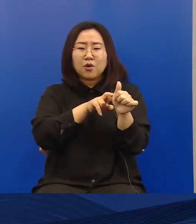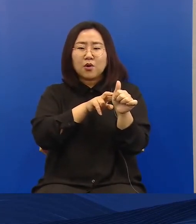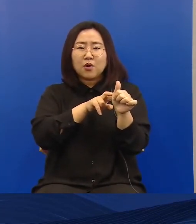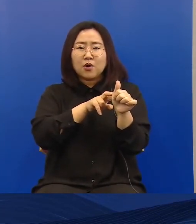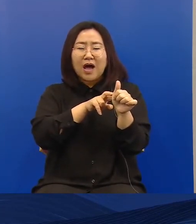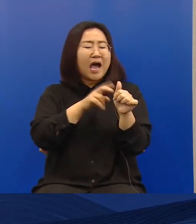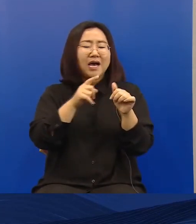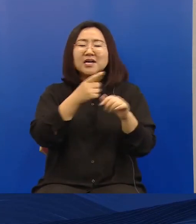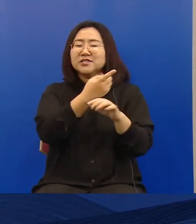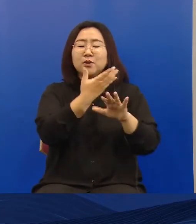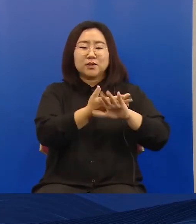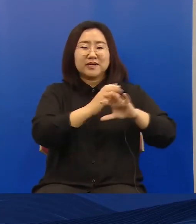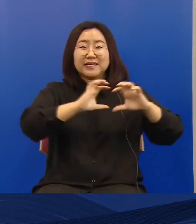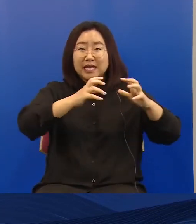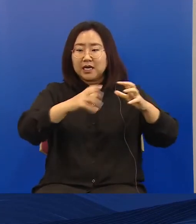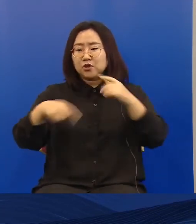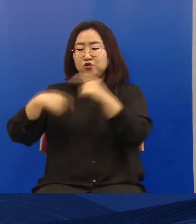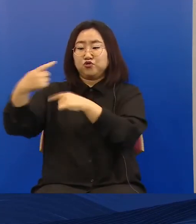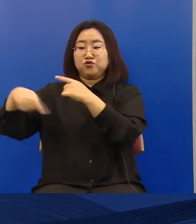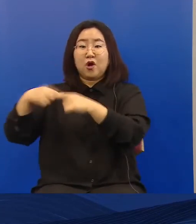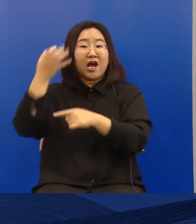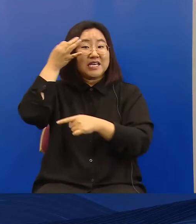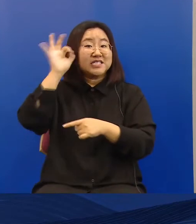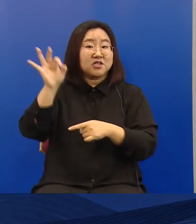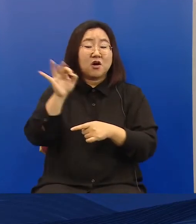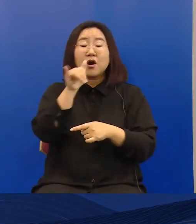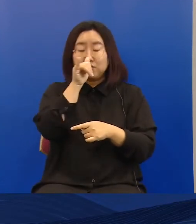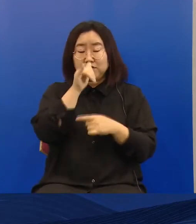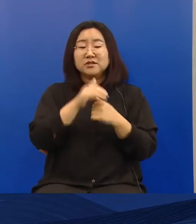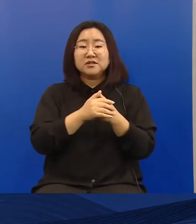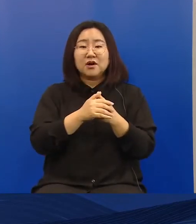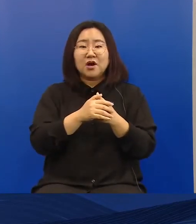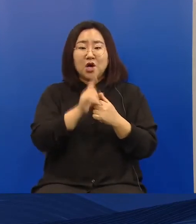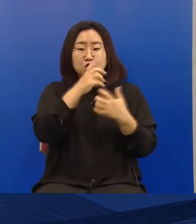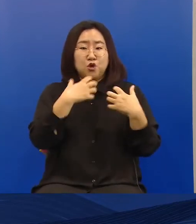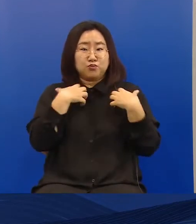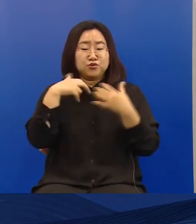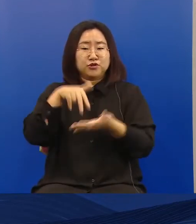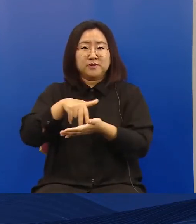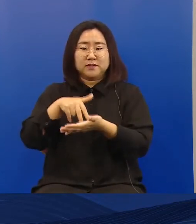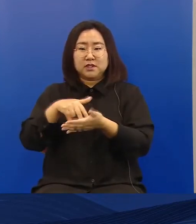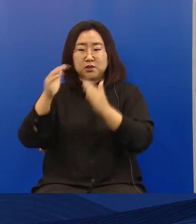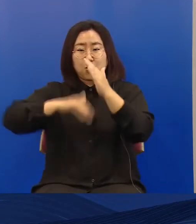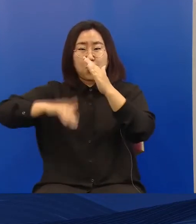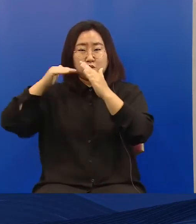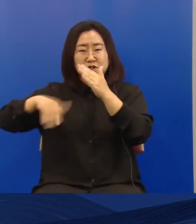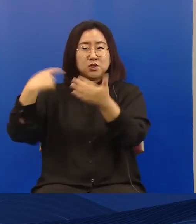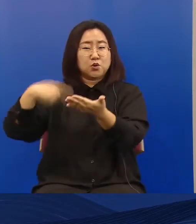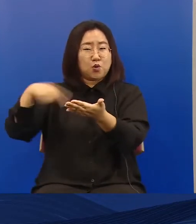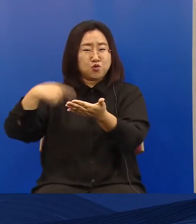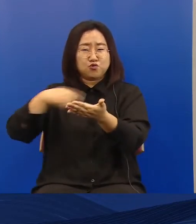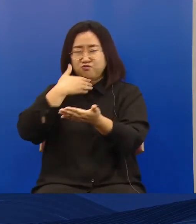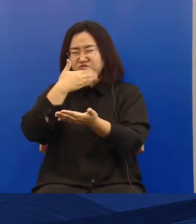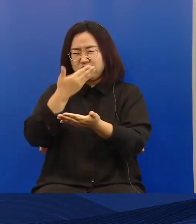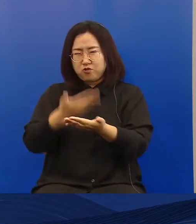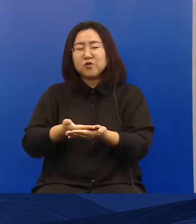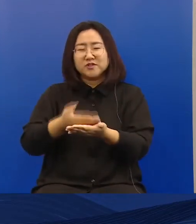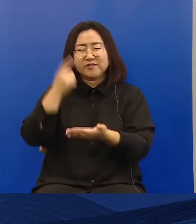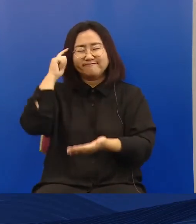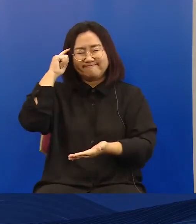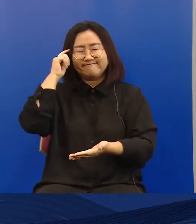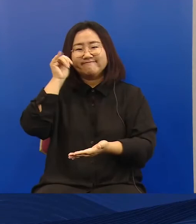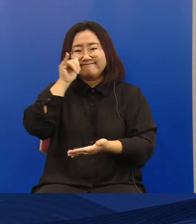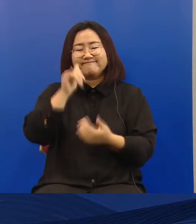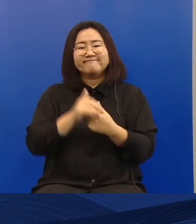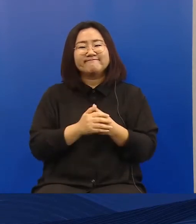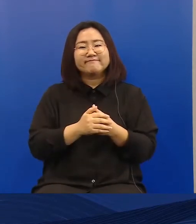step, which can then lead governments to recognize the importance of formal training for interpreters. Deaf